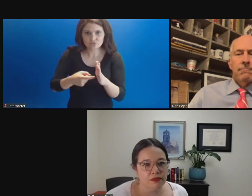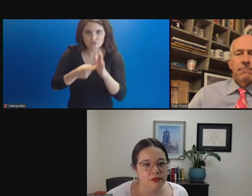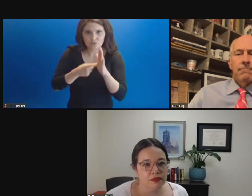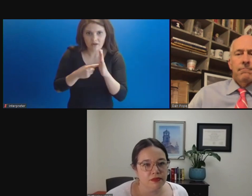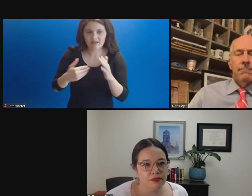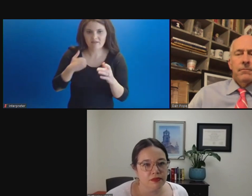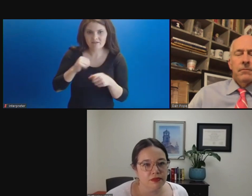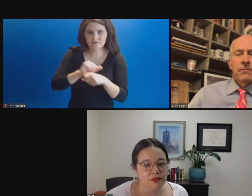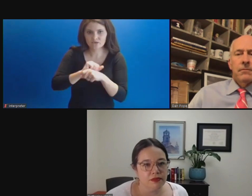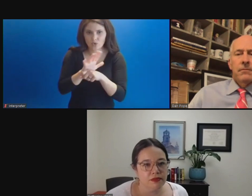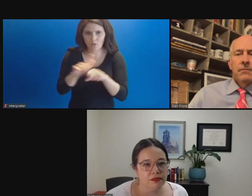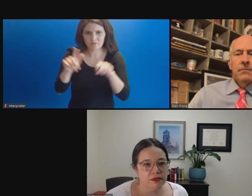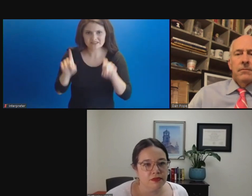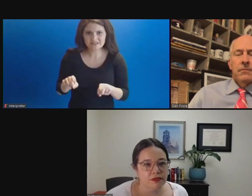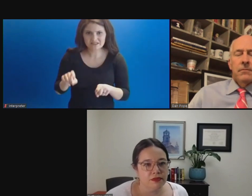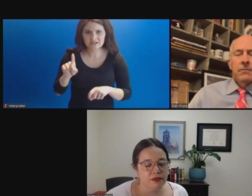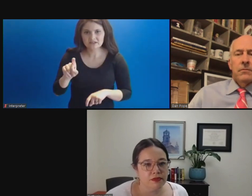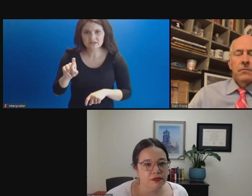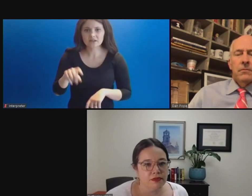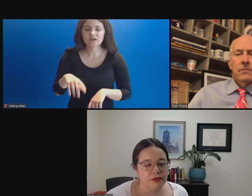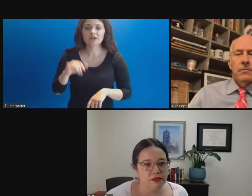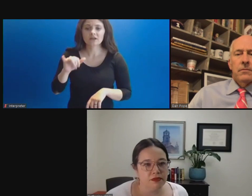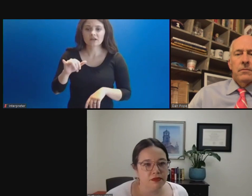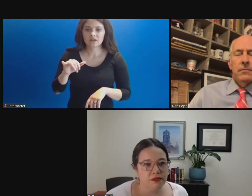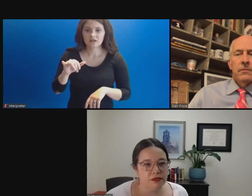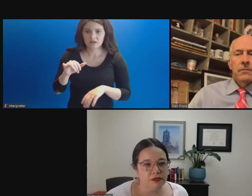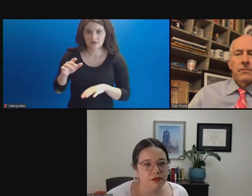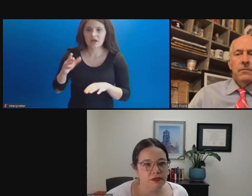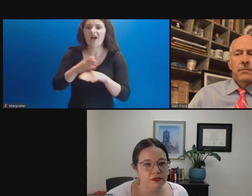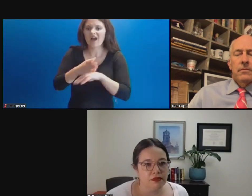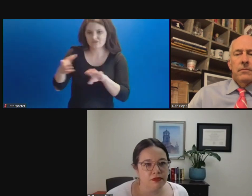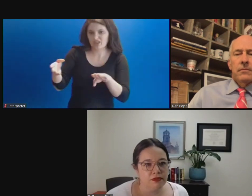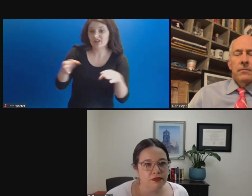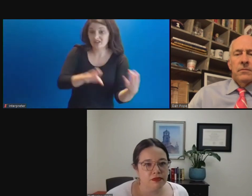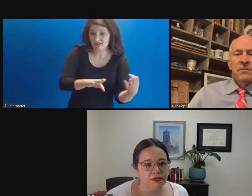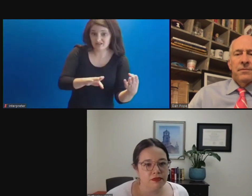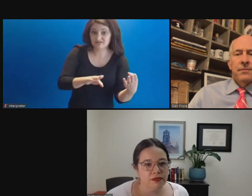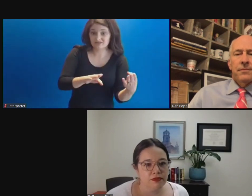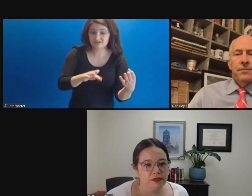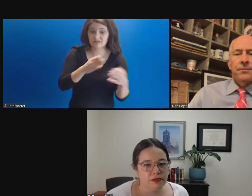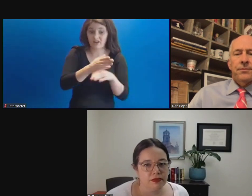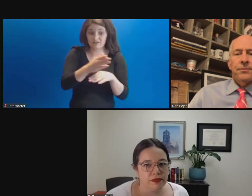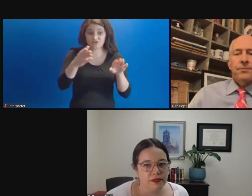COVID testing? And would this practice be done as part of an autopsy?